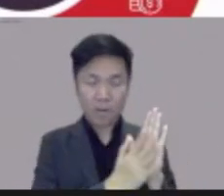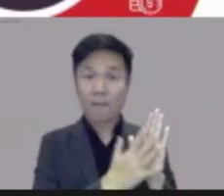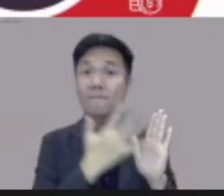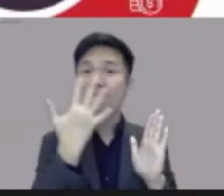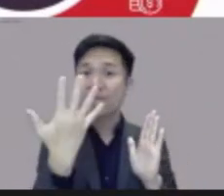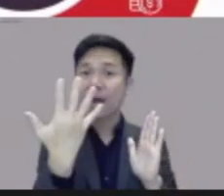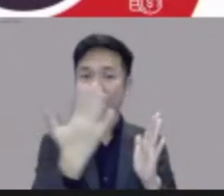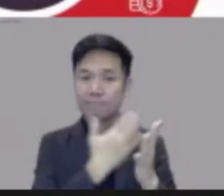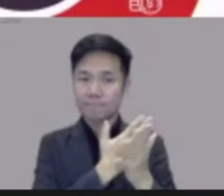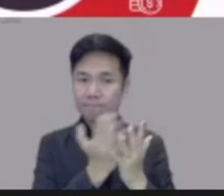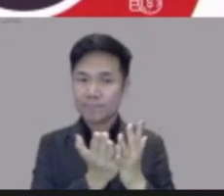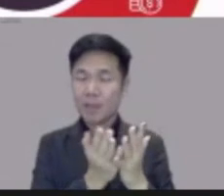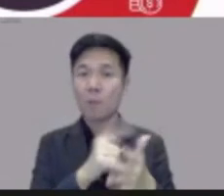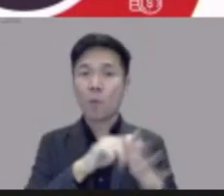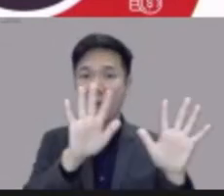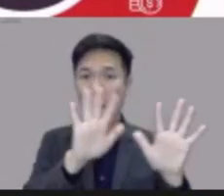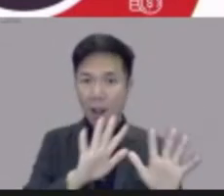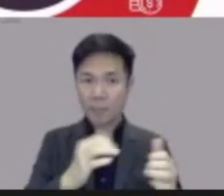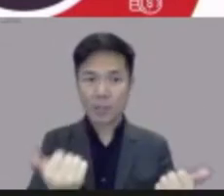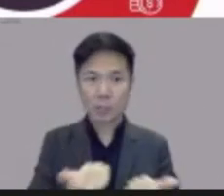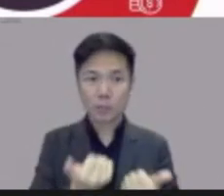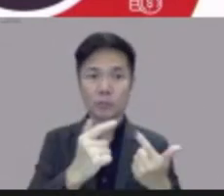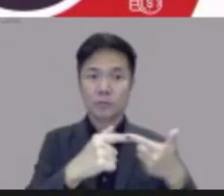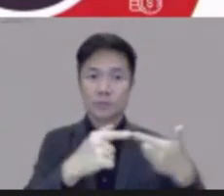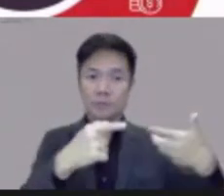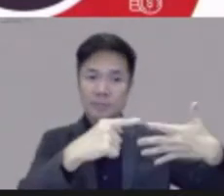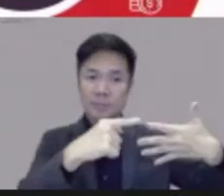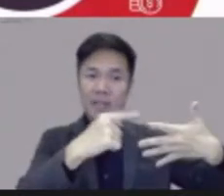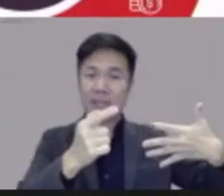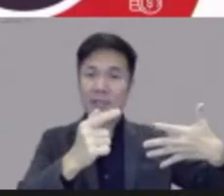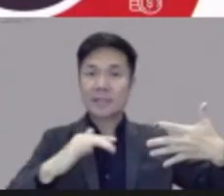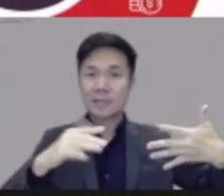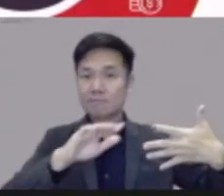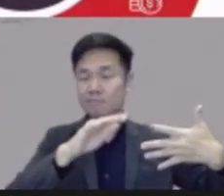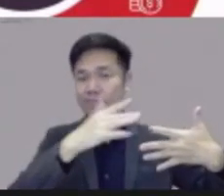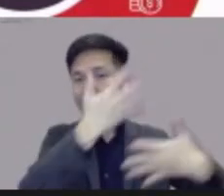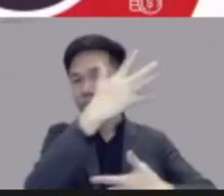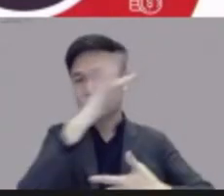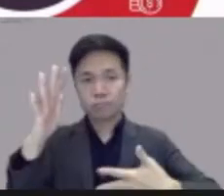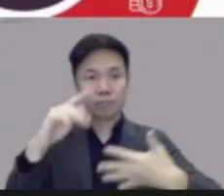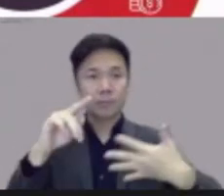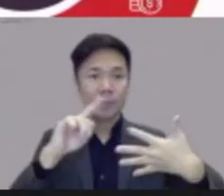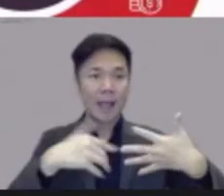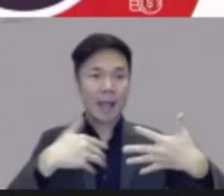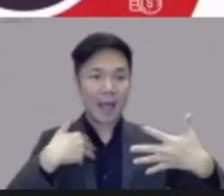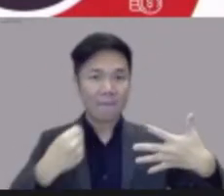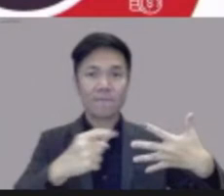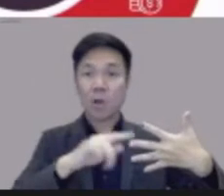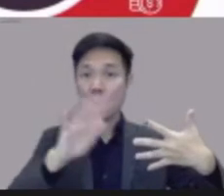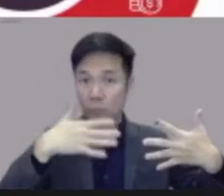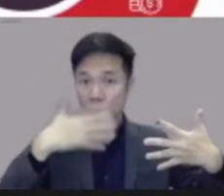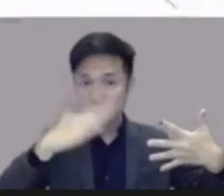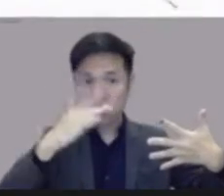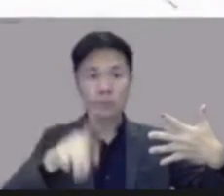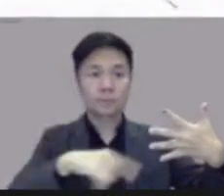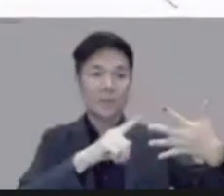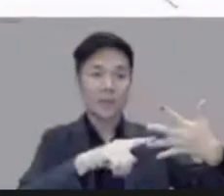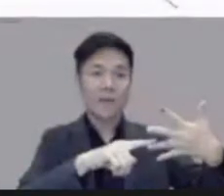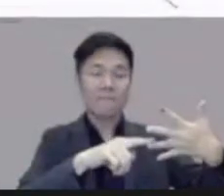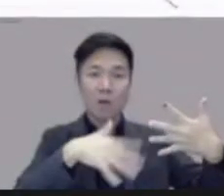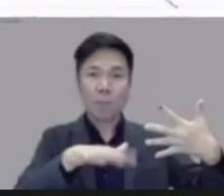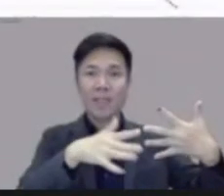climate action ecosystem Health air pollution sustainable Urban Development and environmental access rights